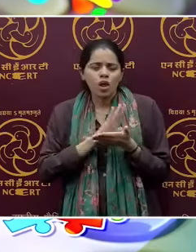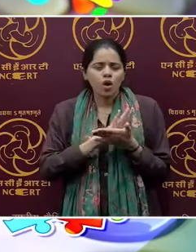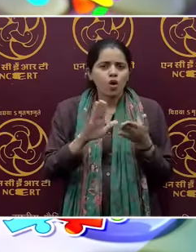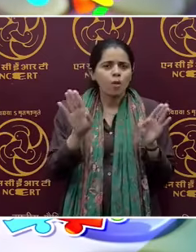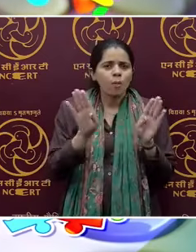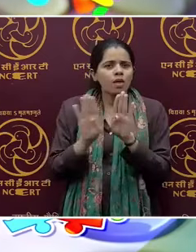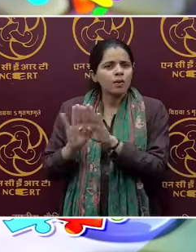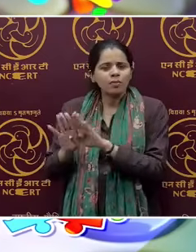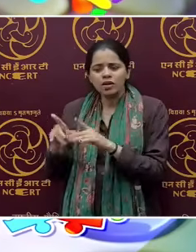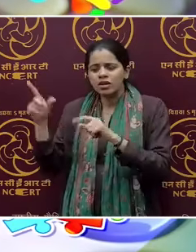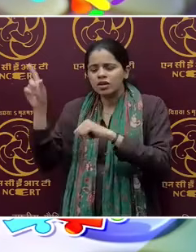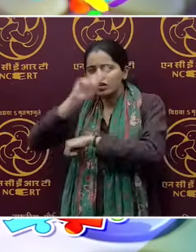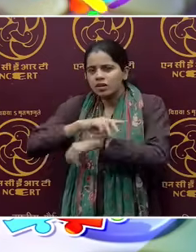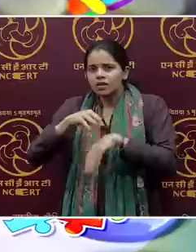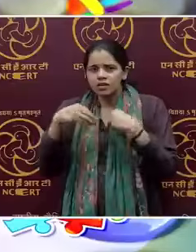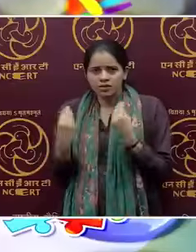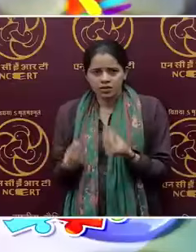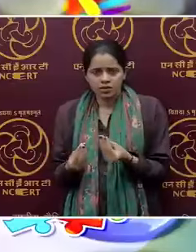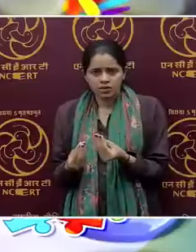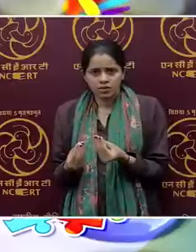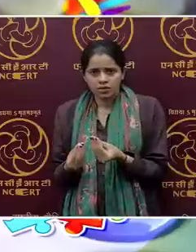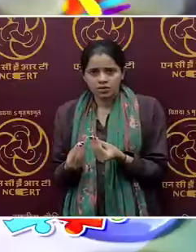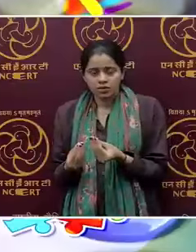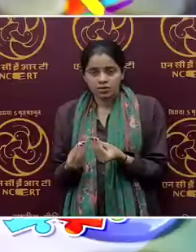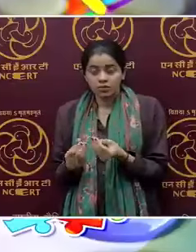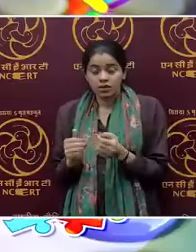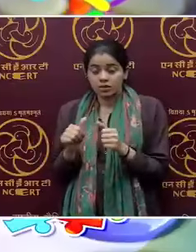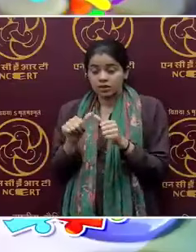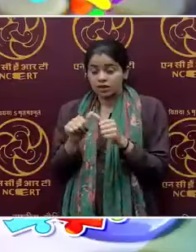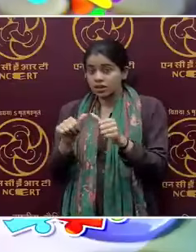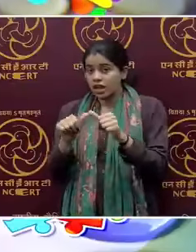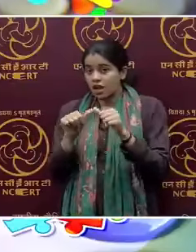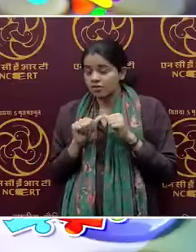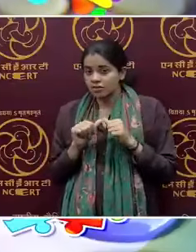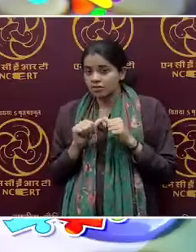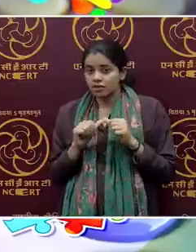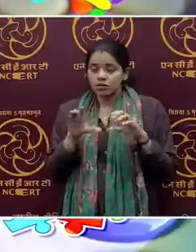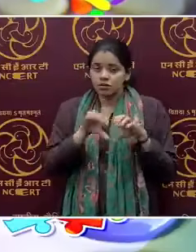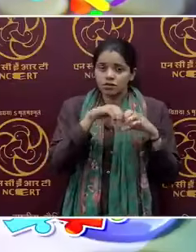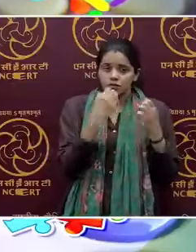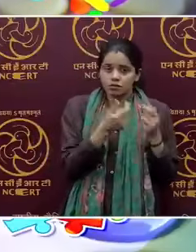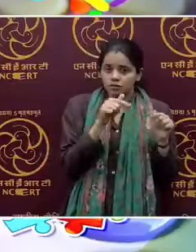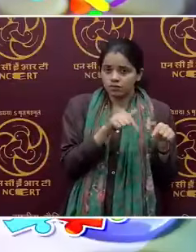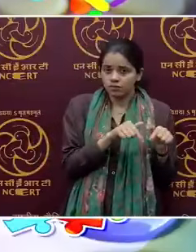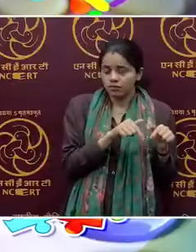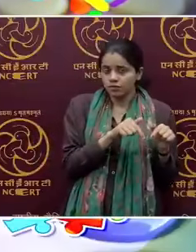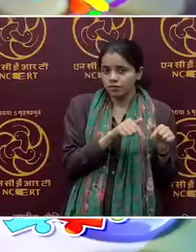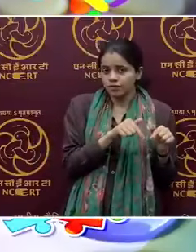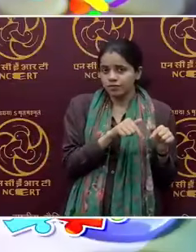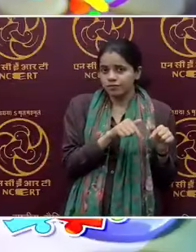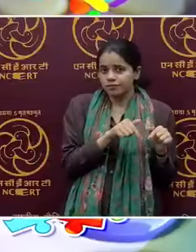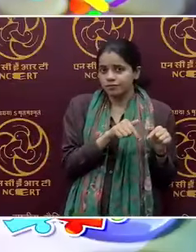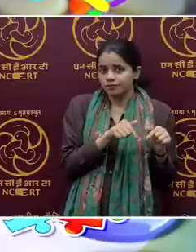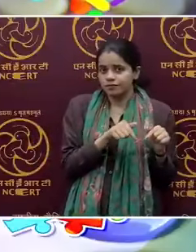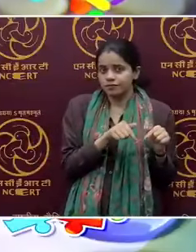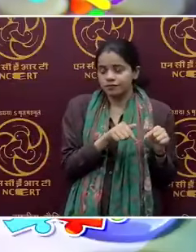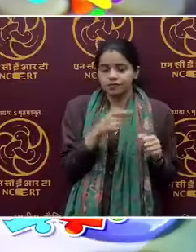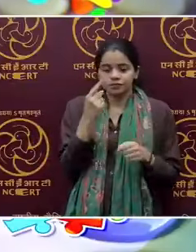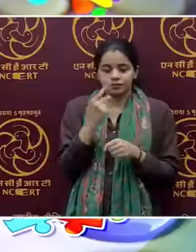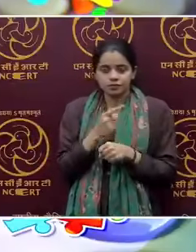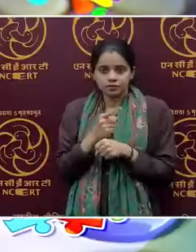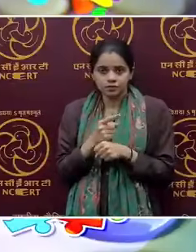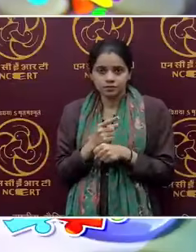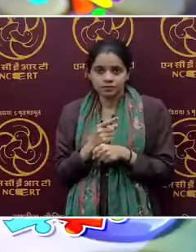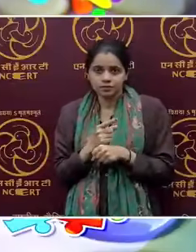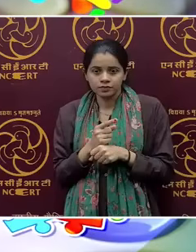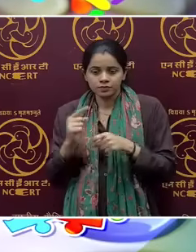to be able to give a great answer, or even in the class, when the teacher asks